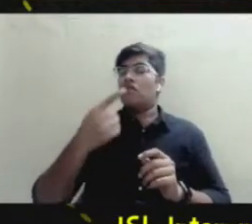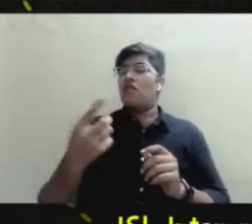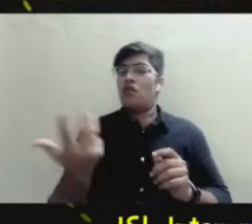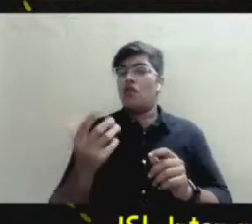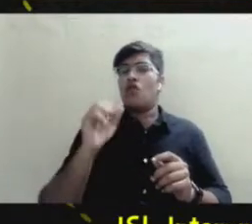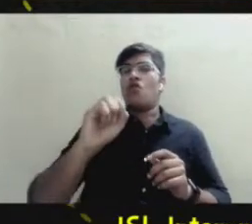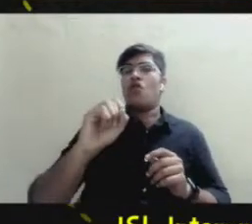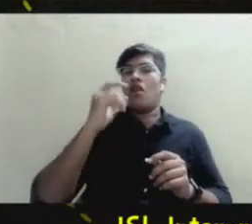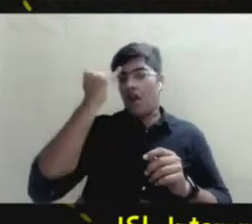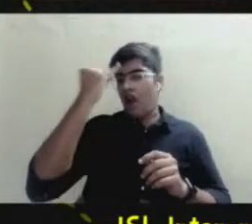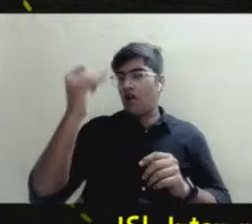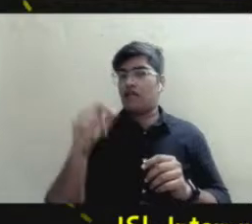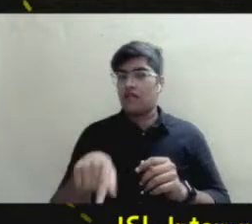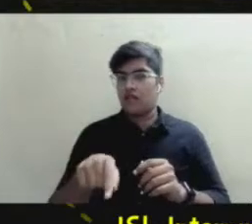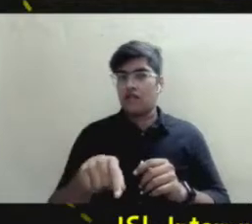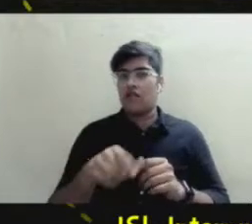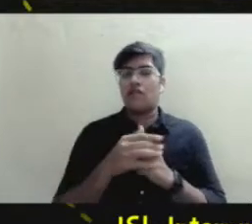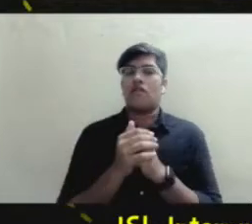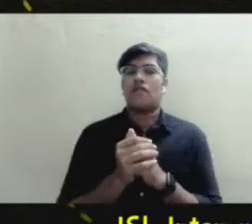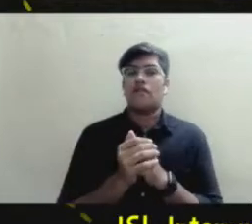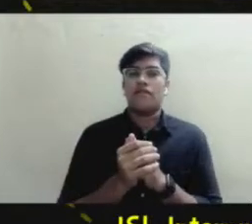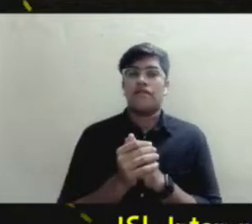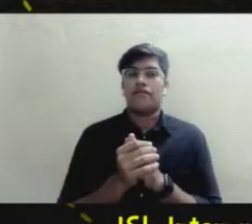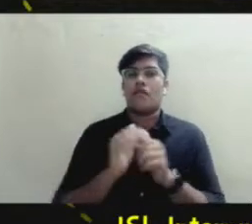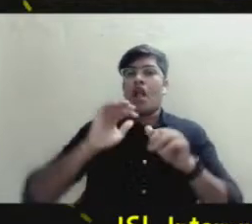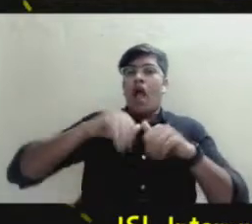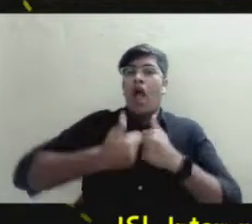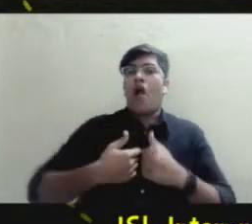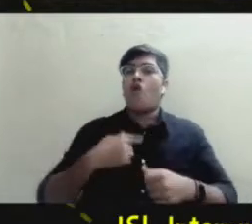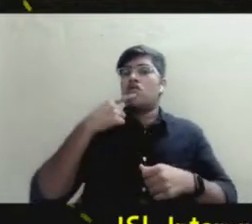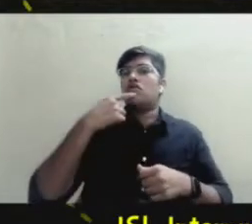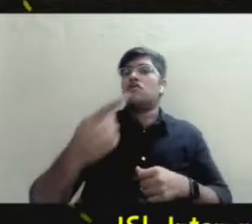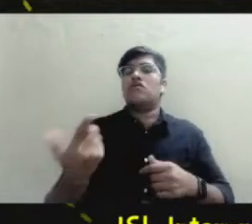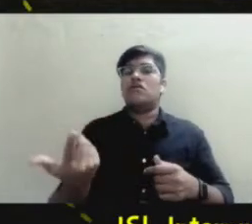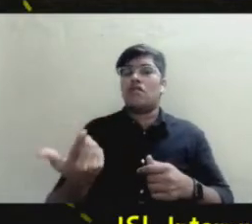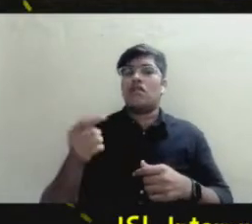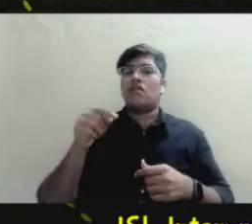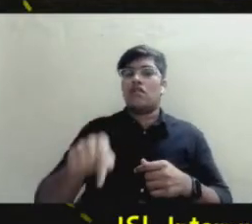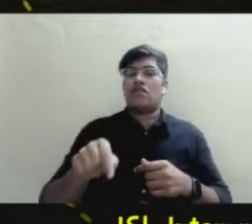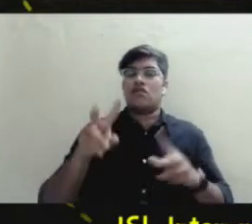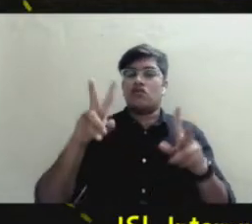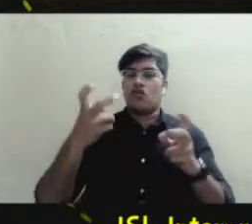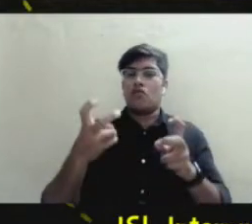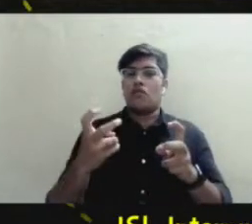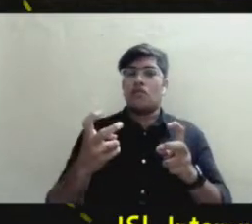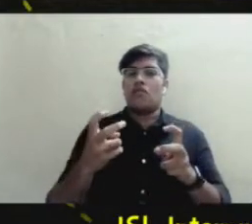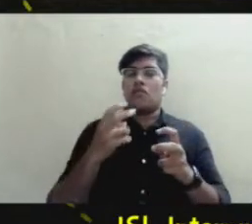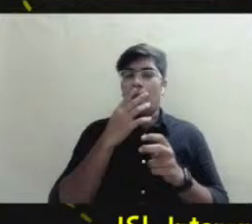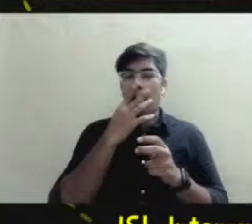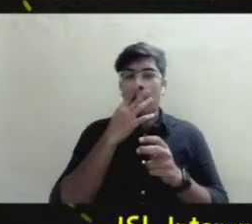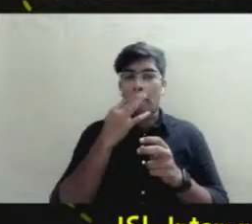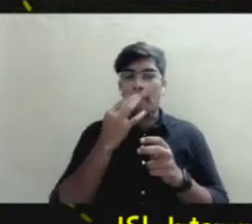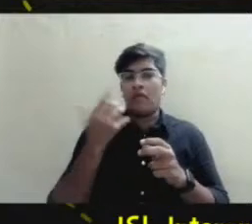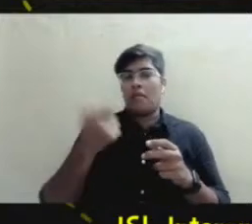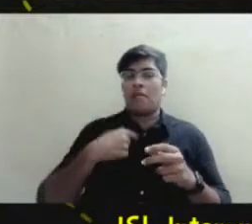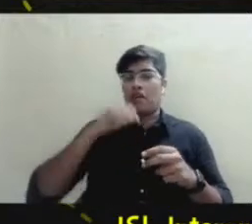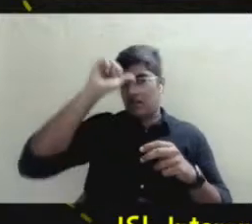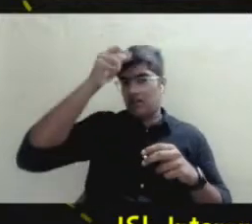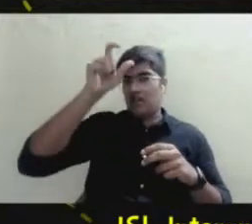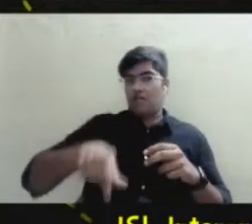who doesn't understand video, how dare I say whether this is, but then I'm Indian, and then I can